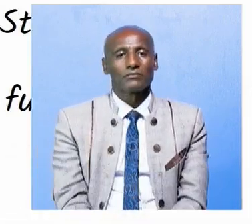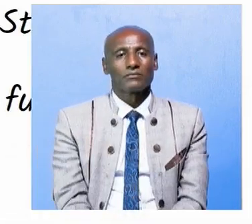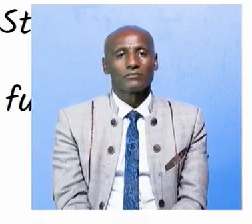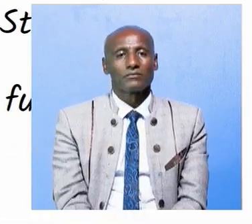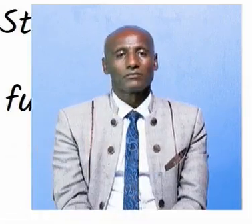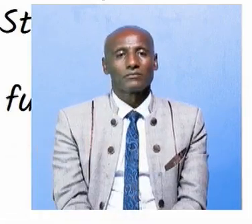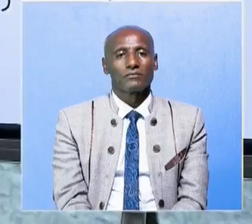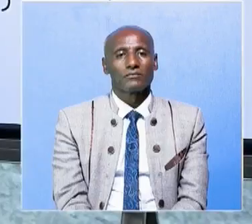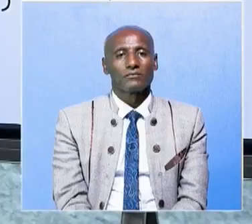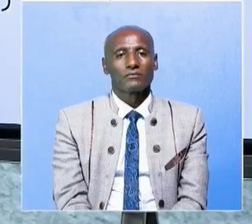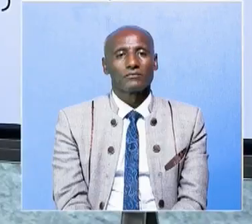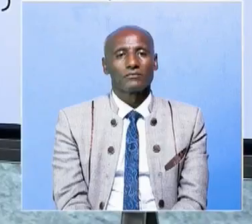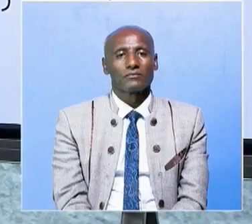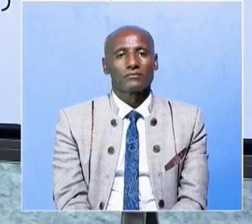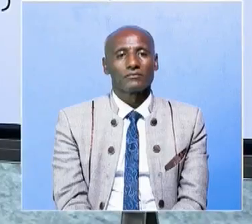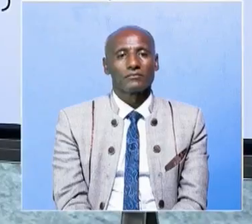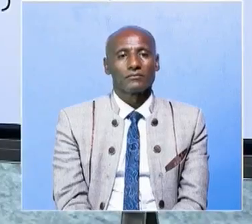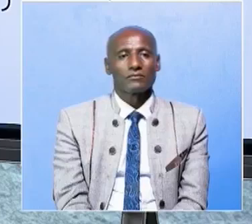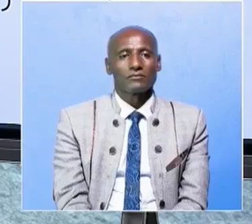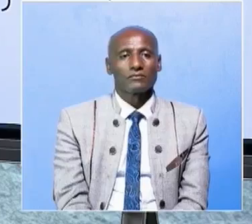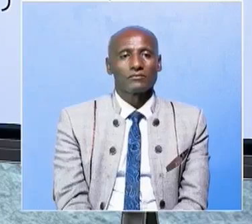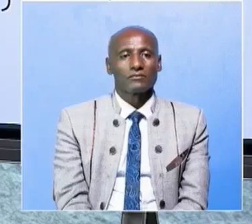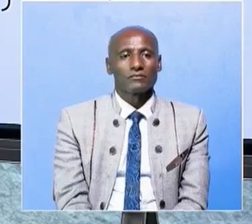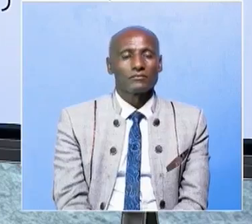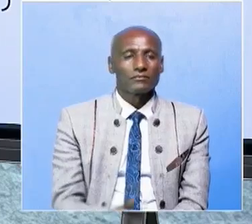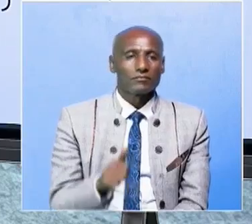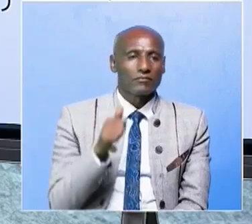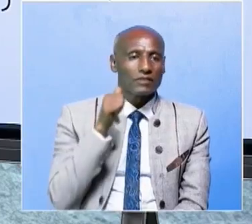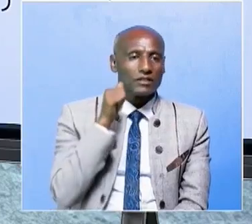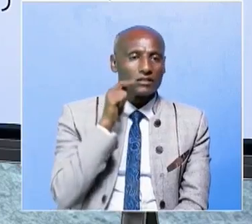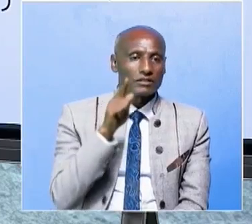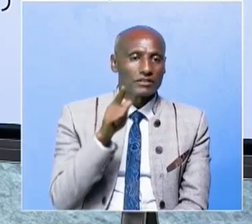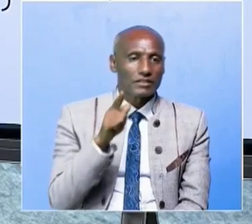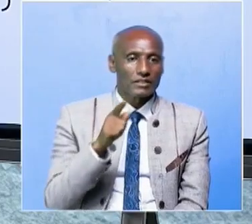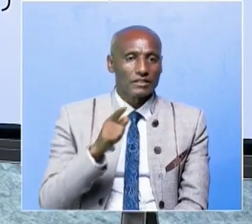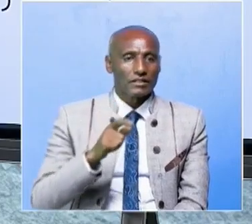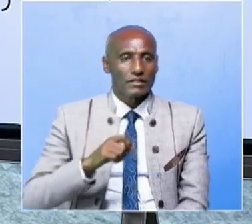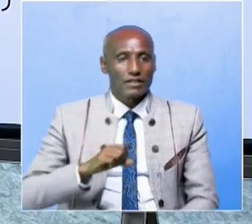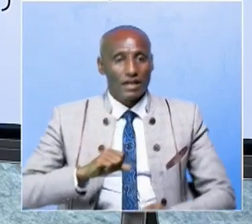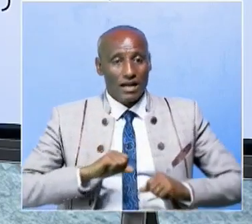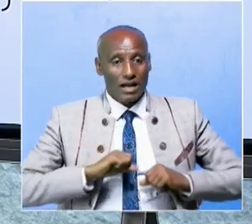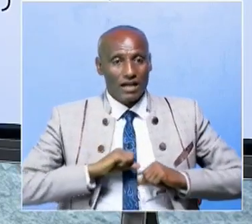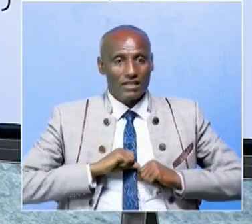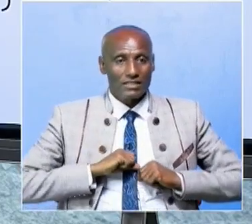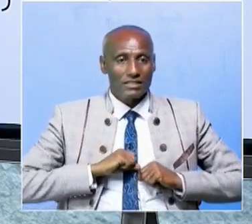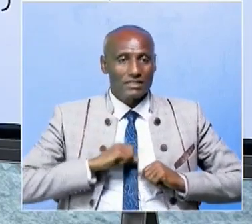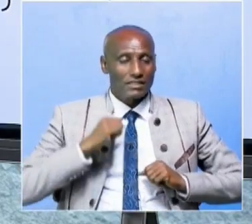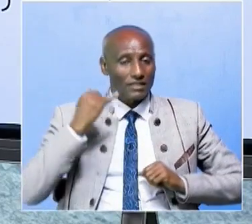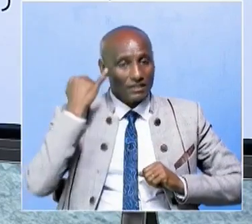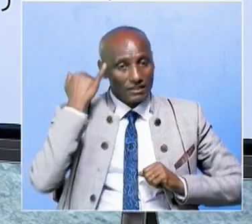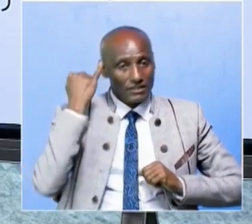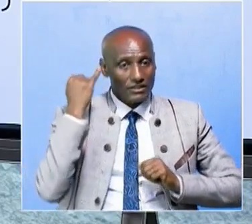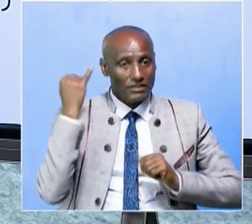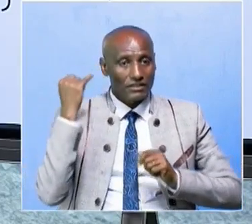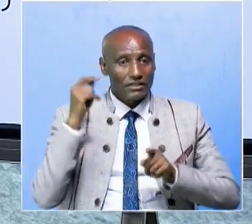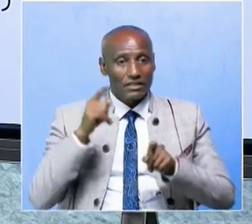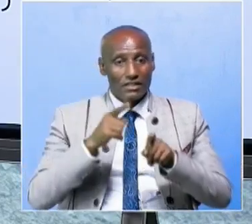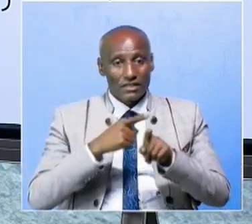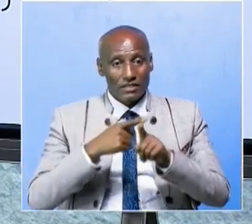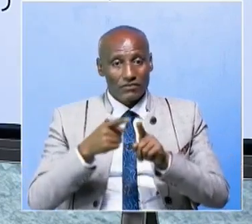So, if that's the case, she has brought something to our attention that is different